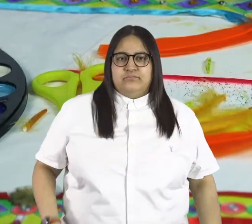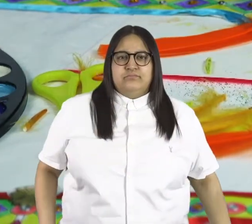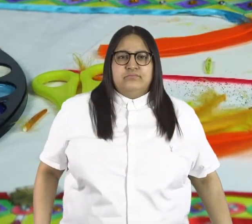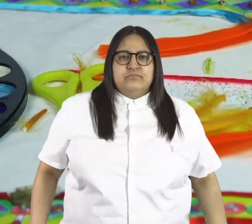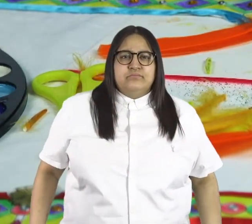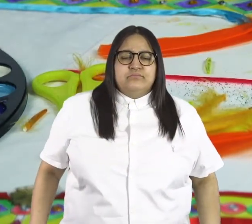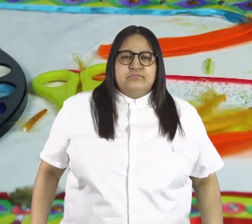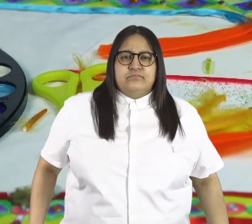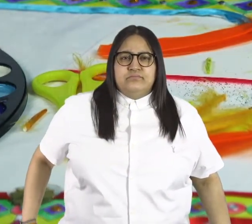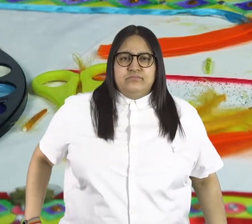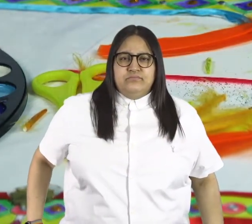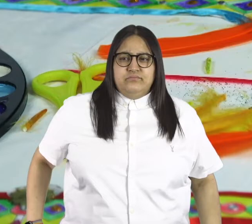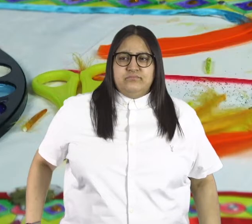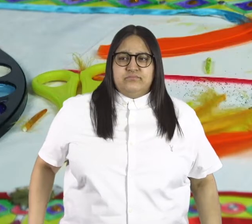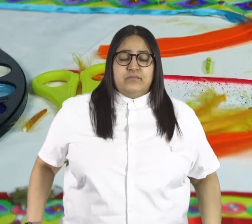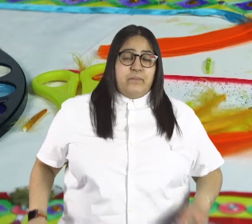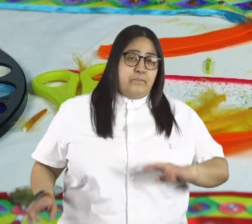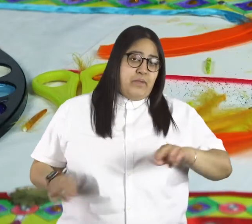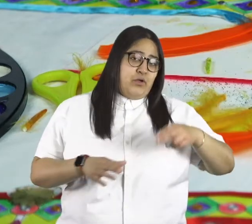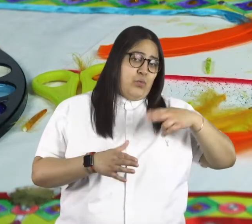And then you go back to your glue